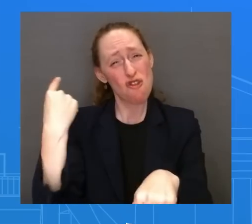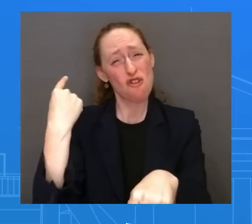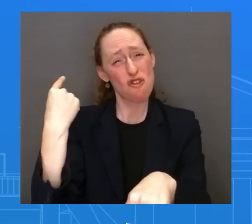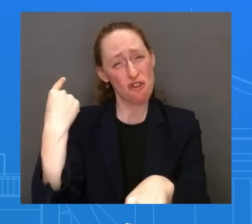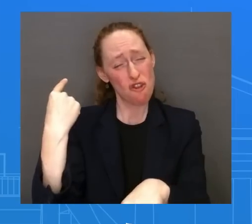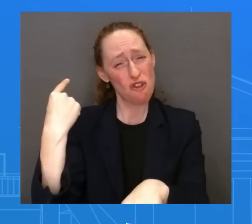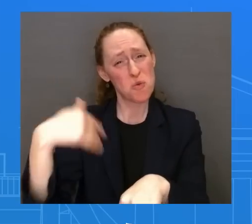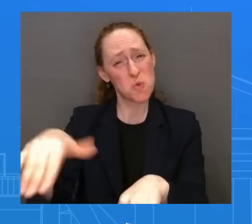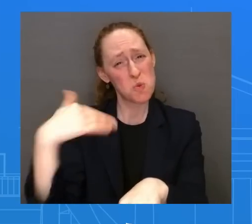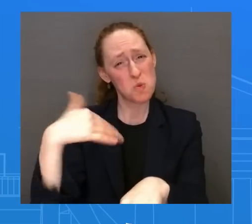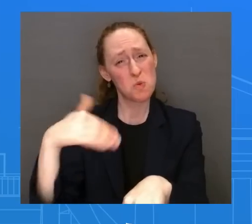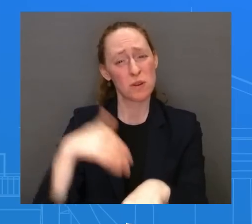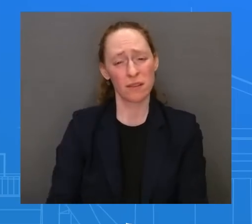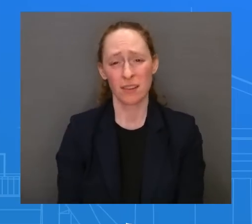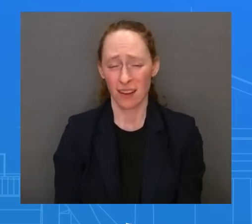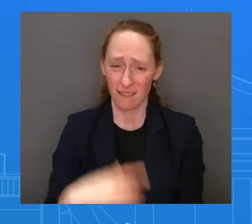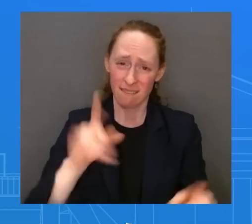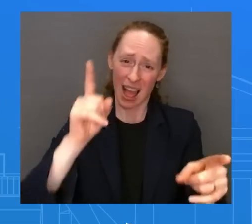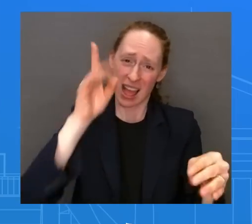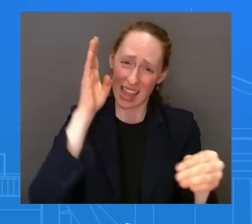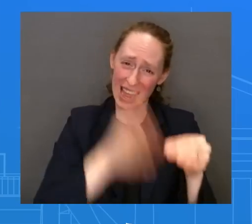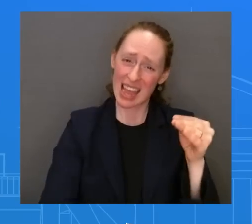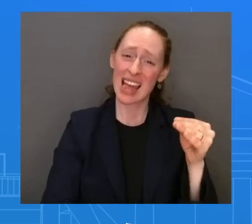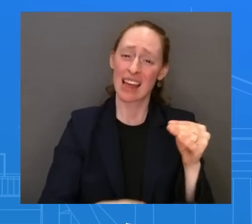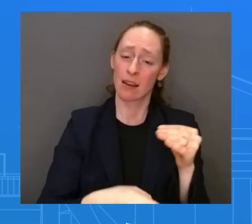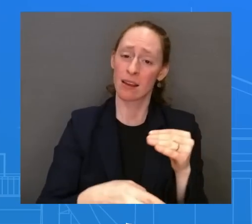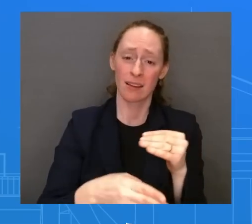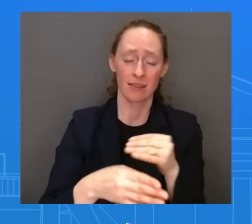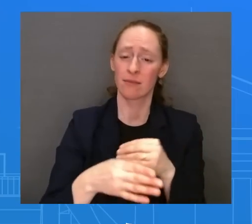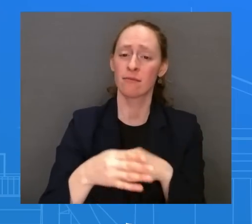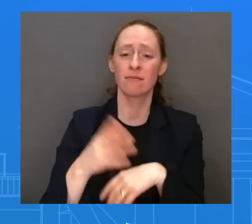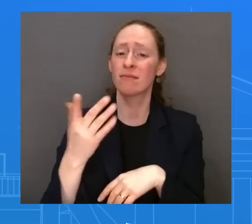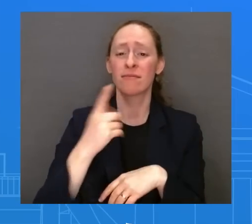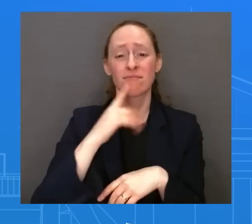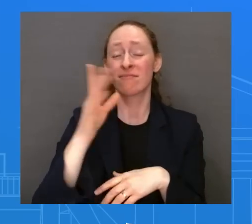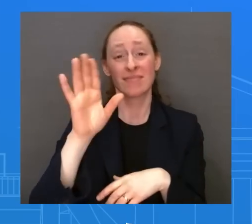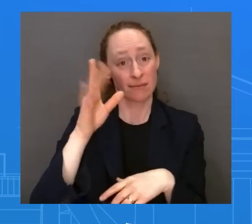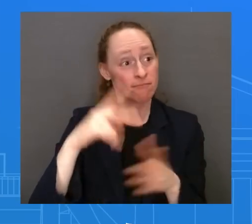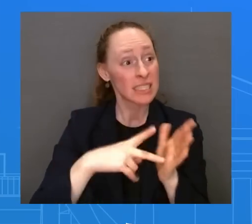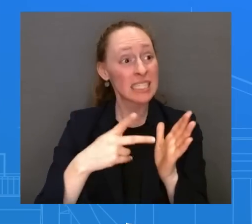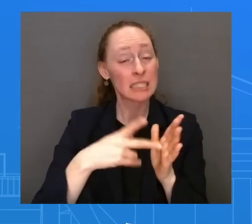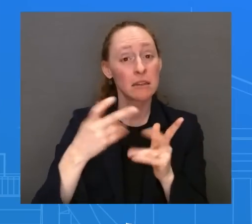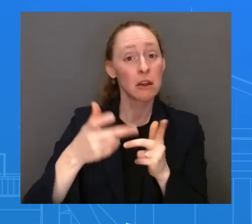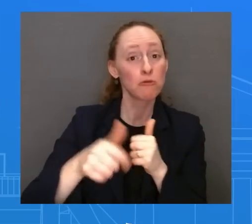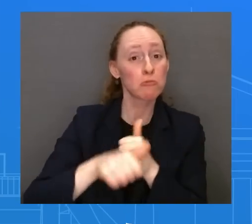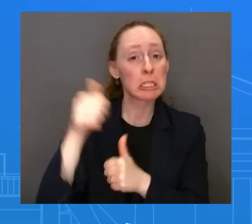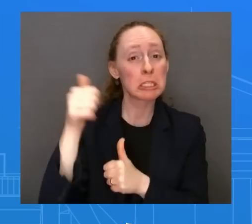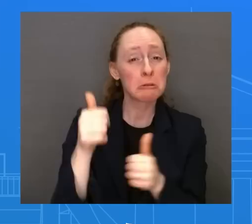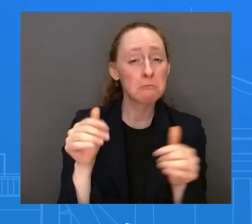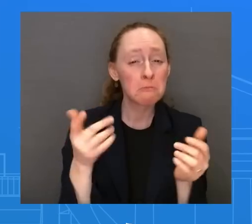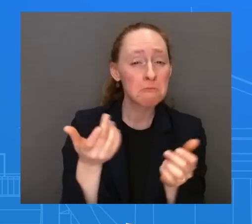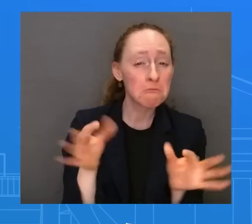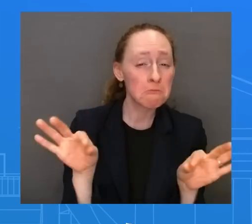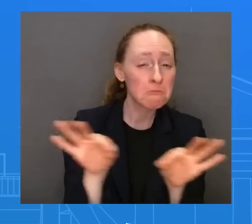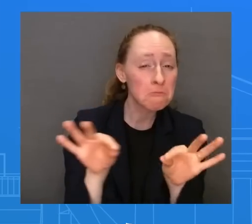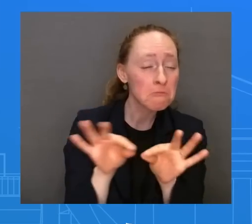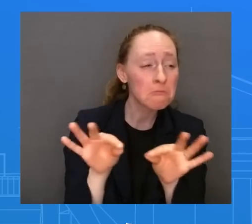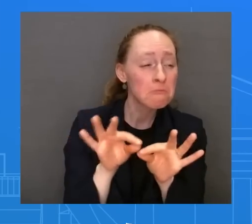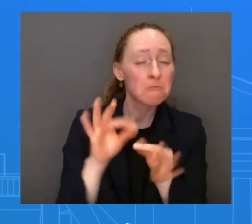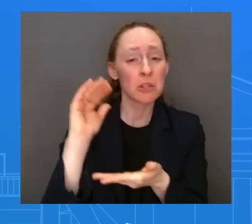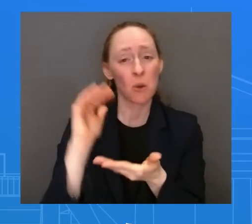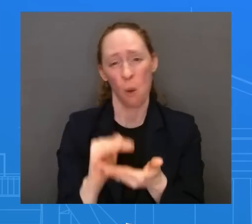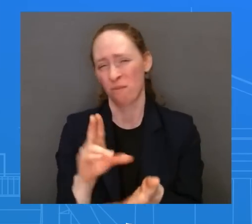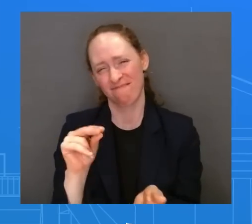risk or low cost we should be humble enough to let that also be a key lesson learned from Afghanistan